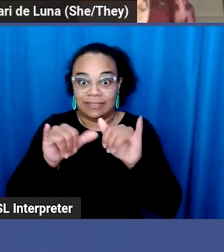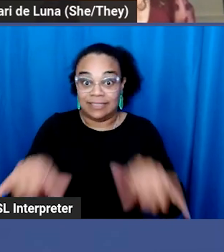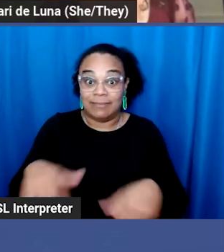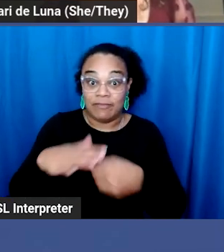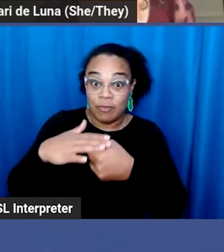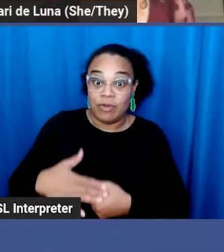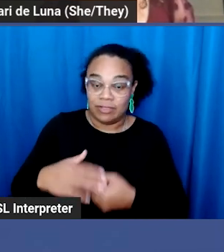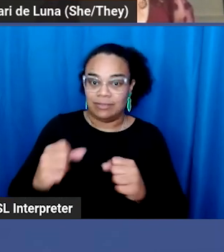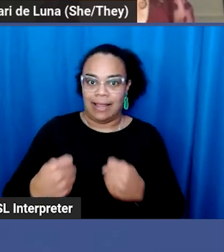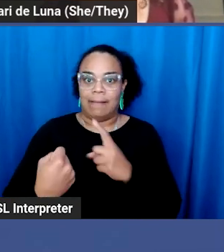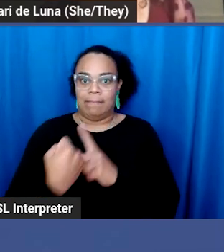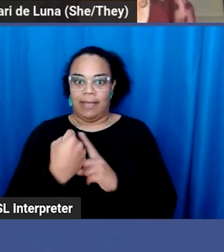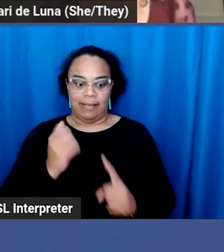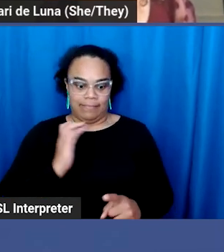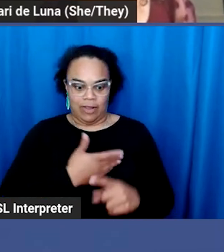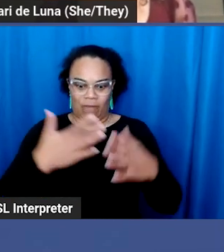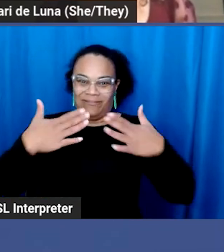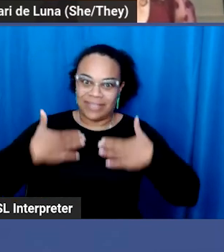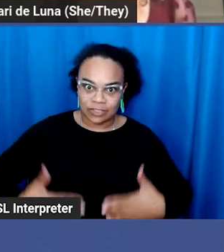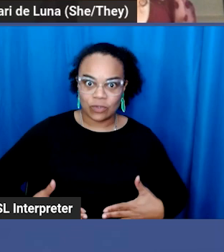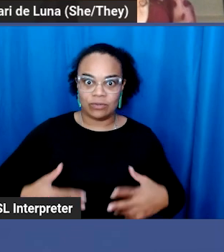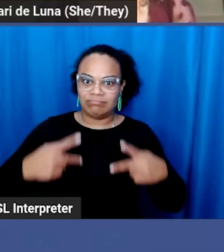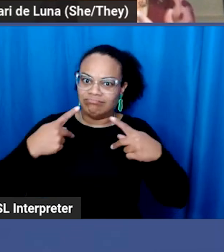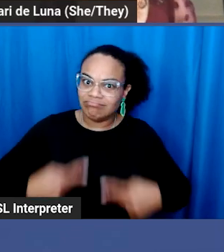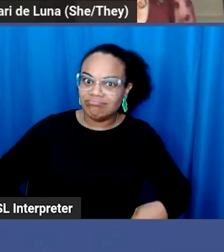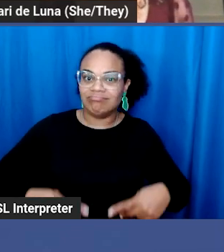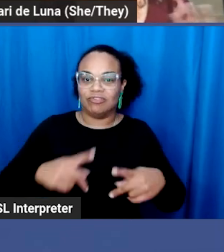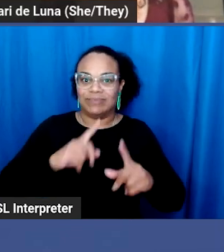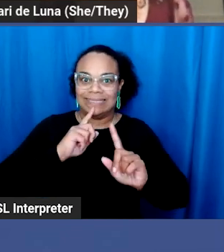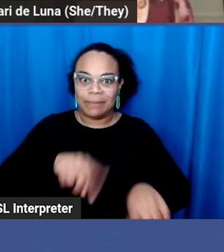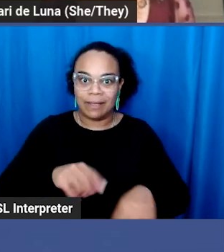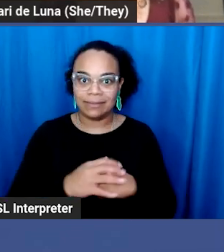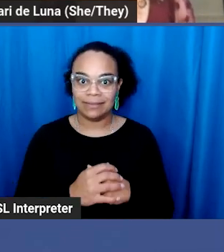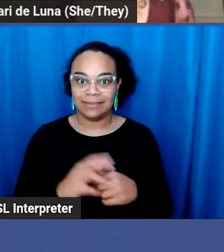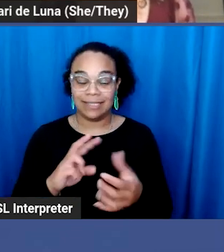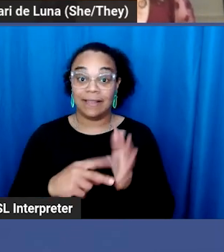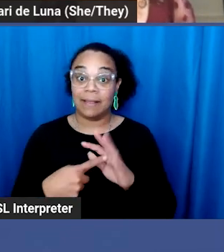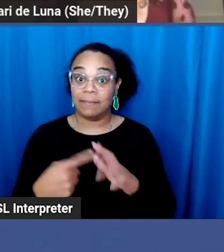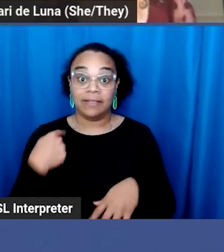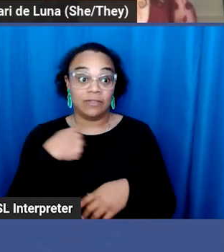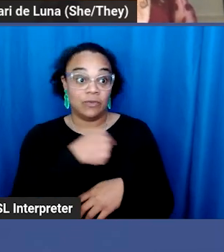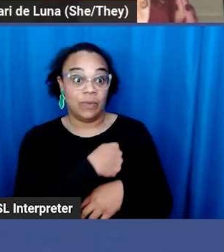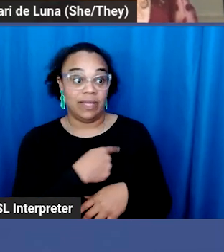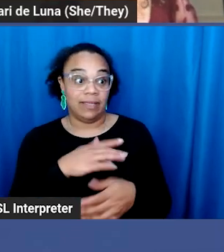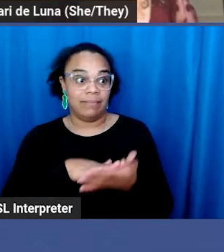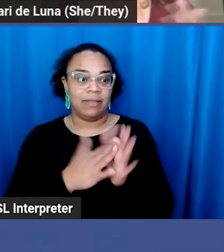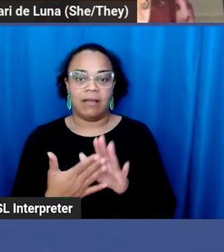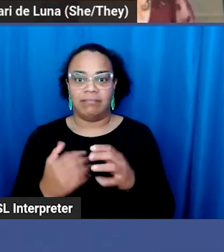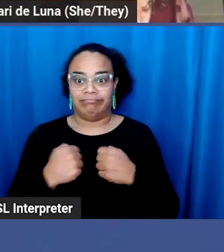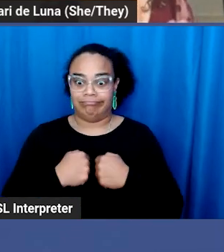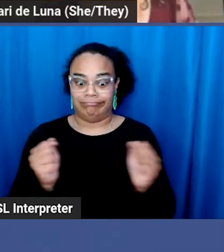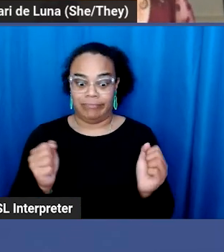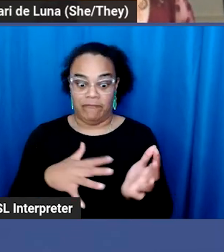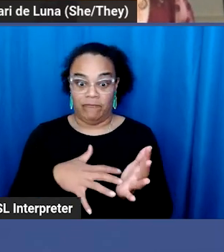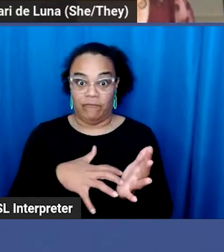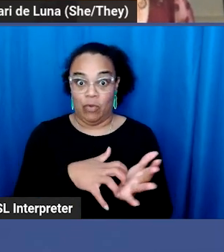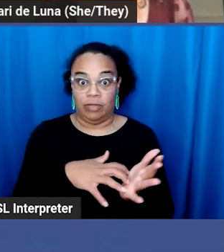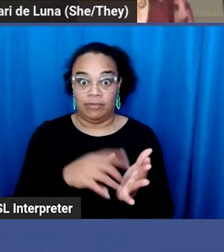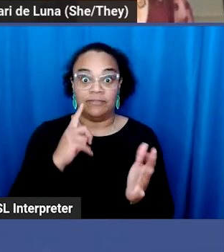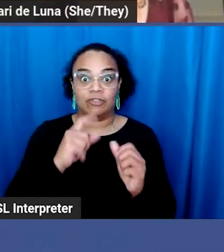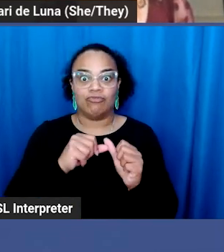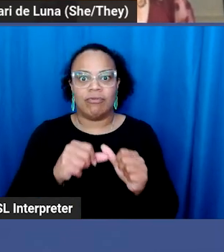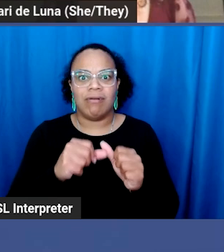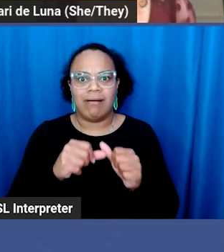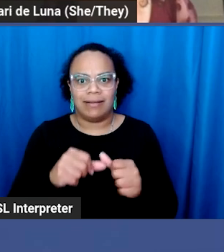our physiological responses, leaving us vulnerable to chronic stress